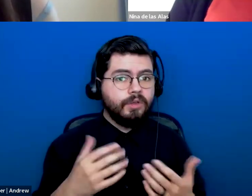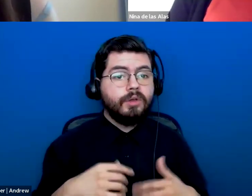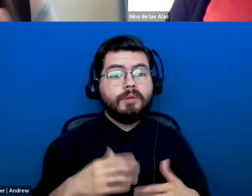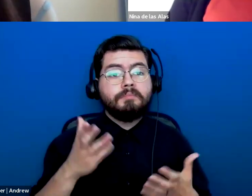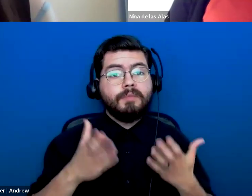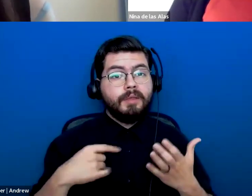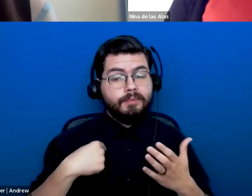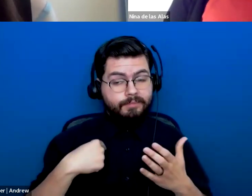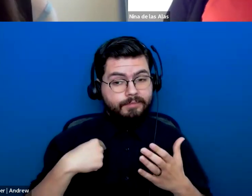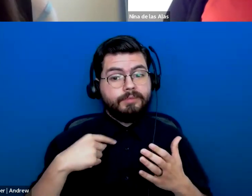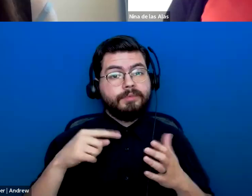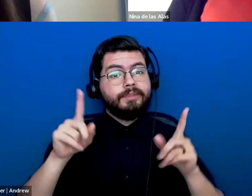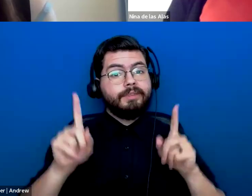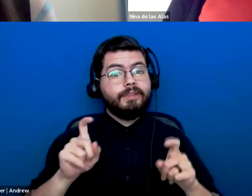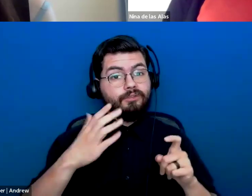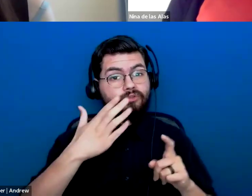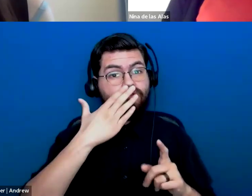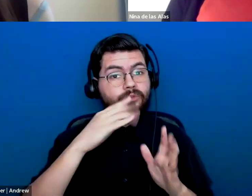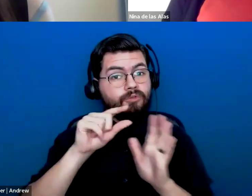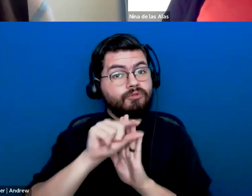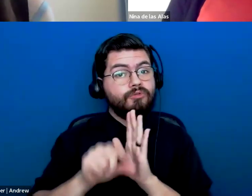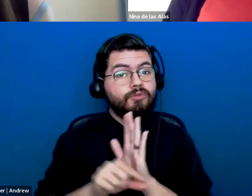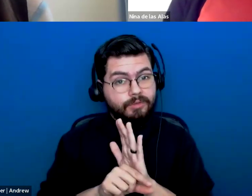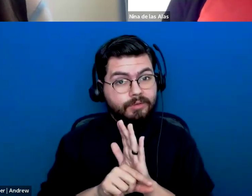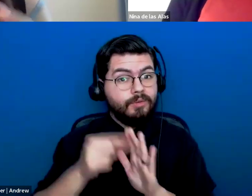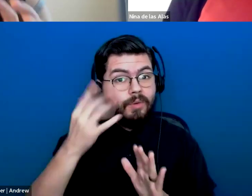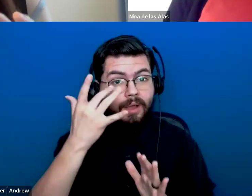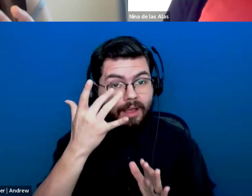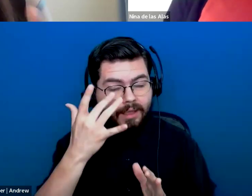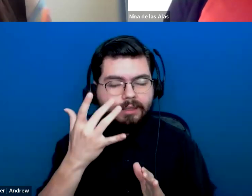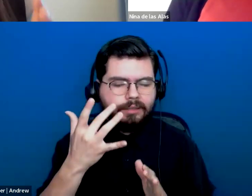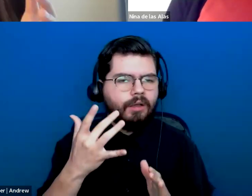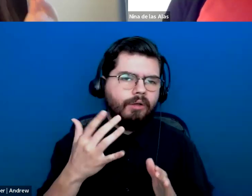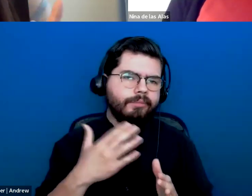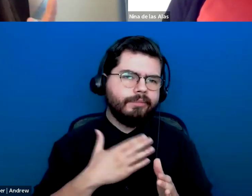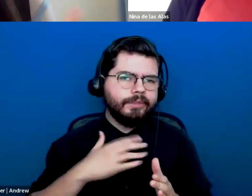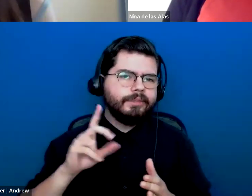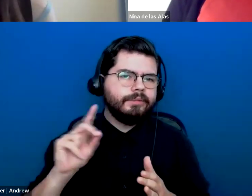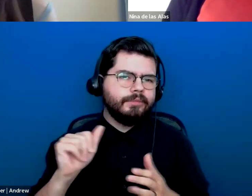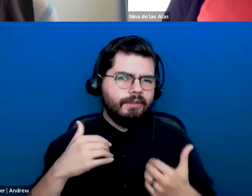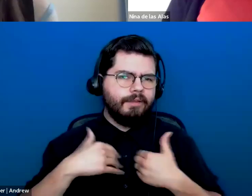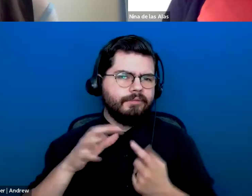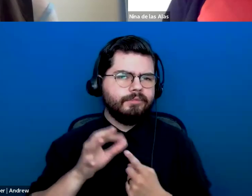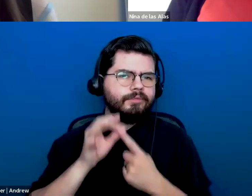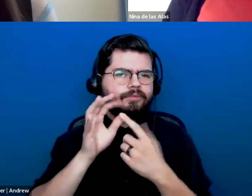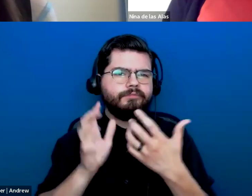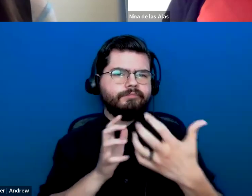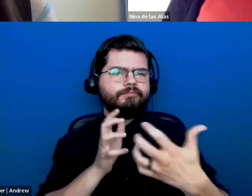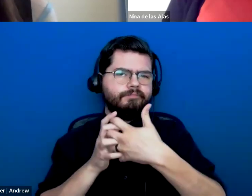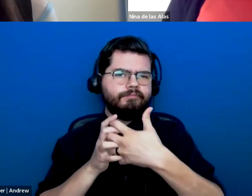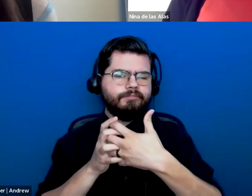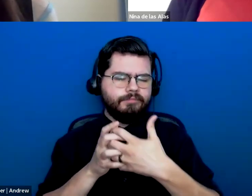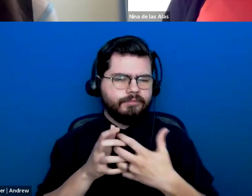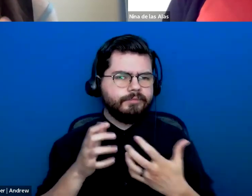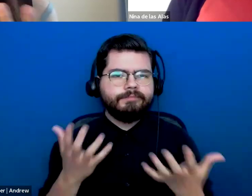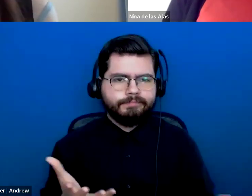proud, they always question if they really deserve to be there. That is that's especially true for